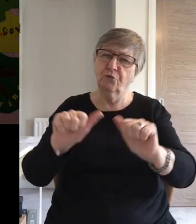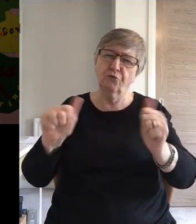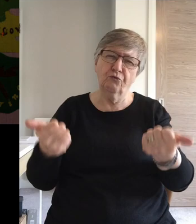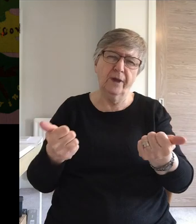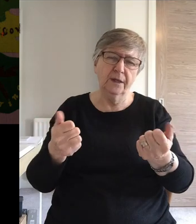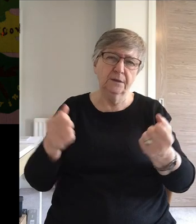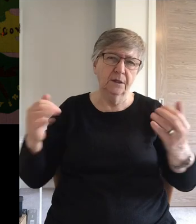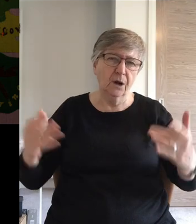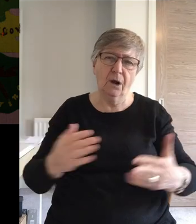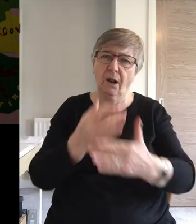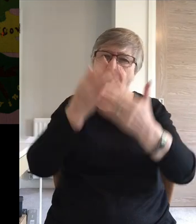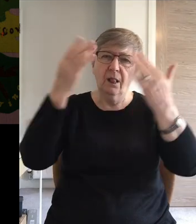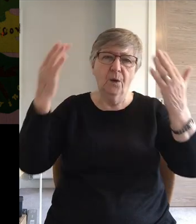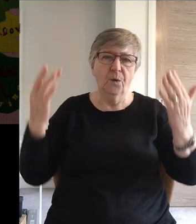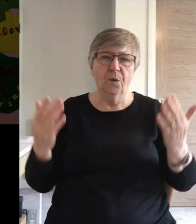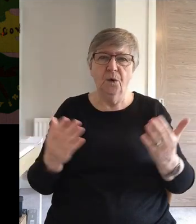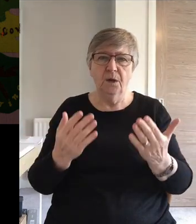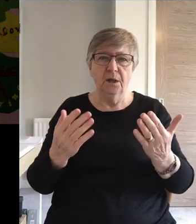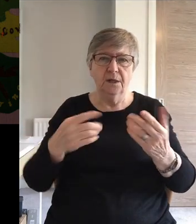is such a great and glorious